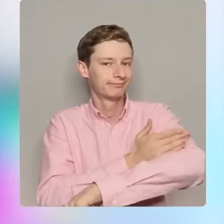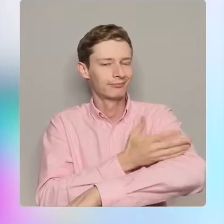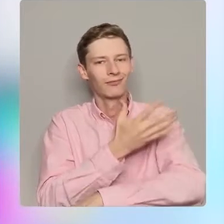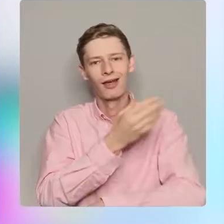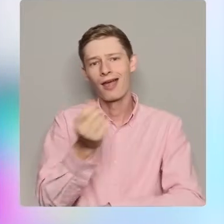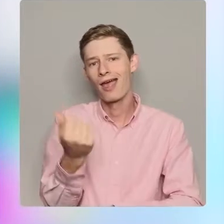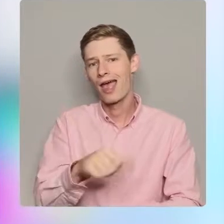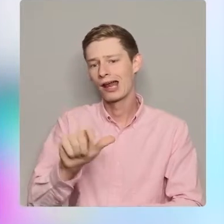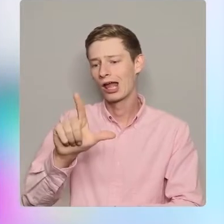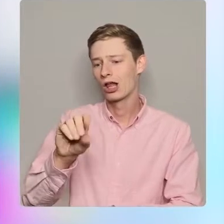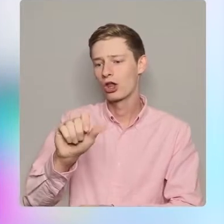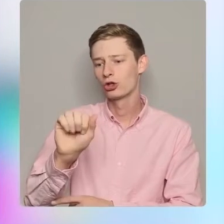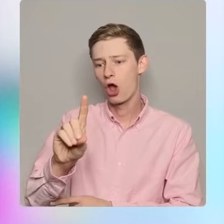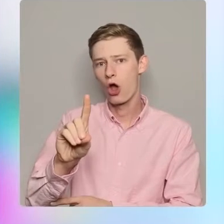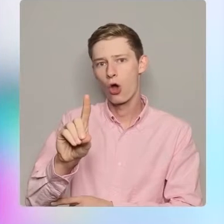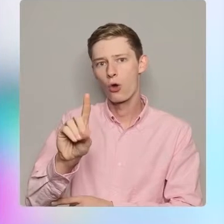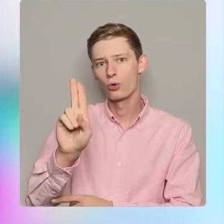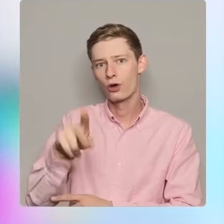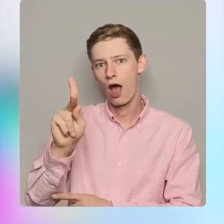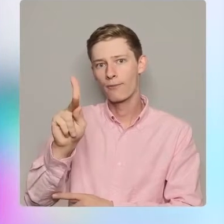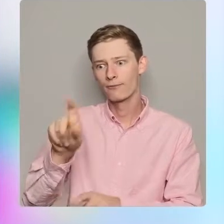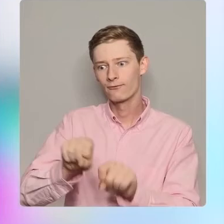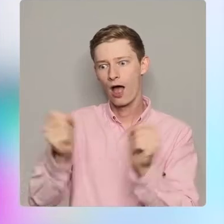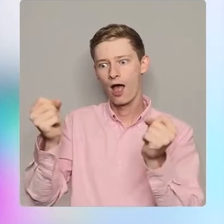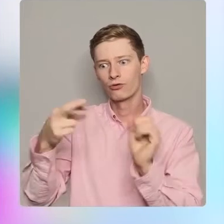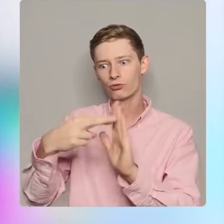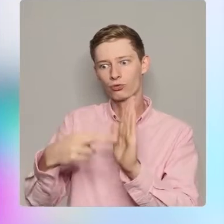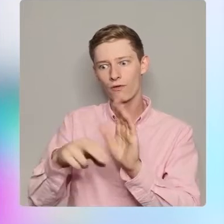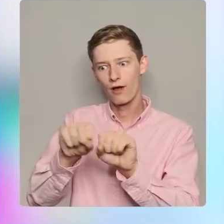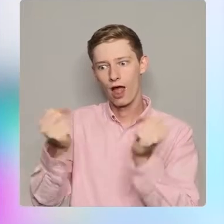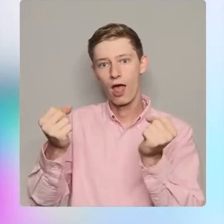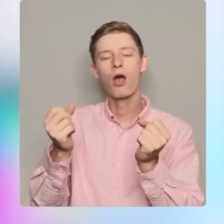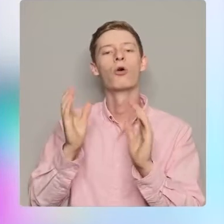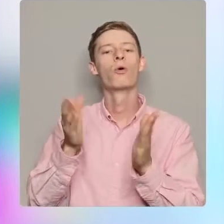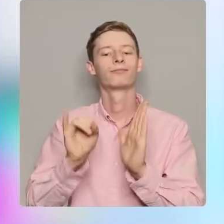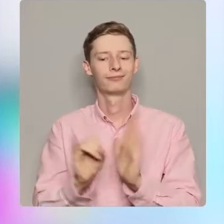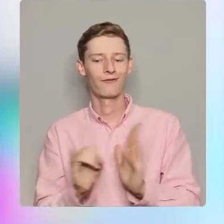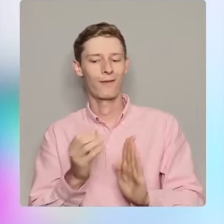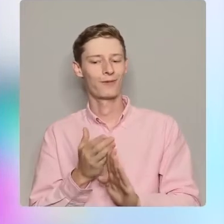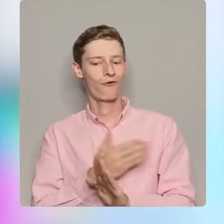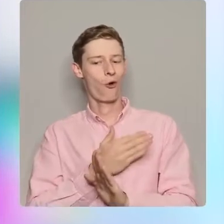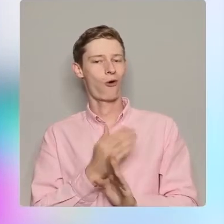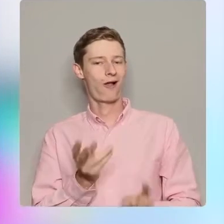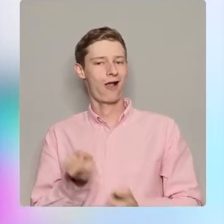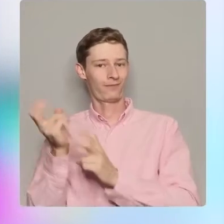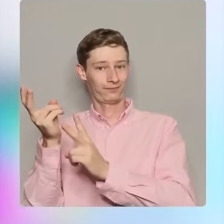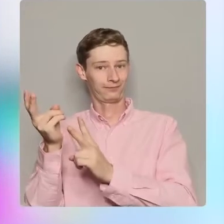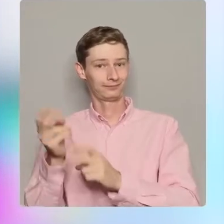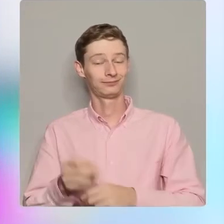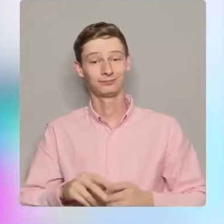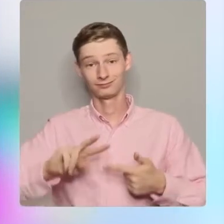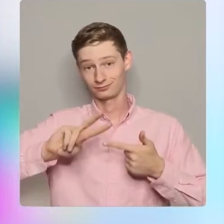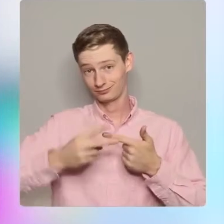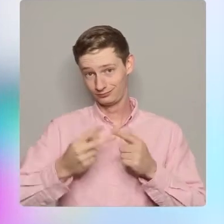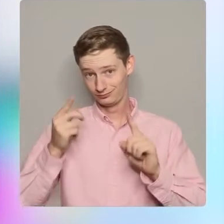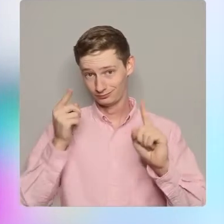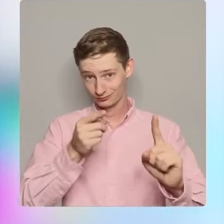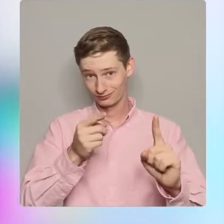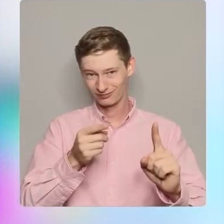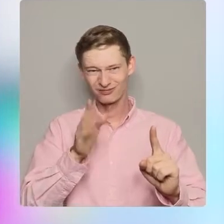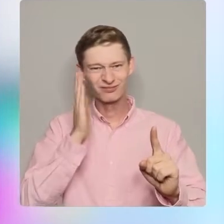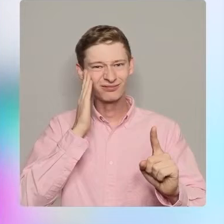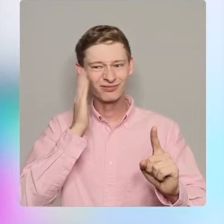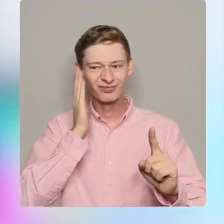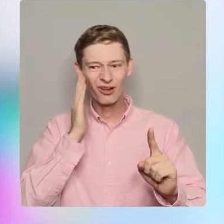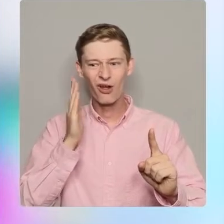you determine the root cause of your upload failure and details on how to fix it. We are also streamlining the existing drag and